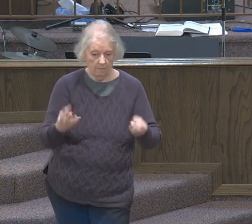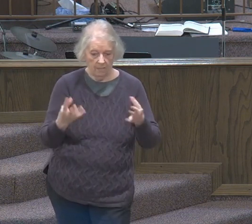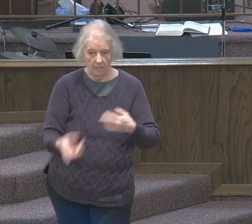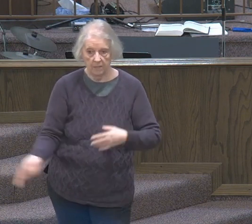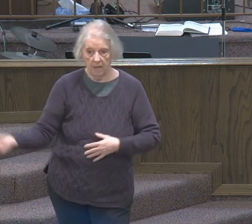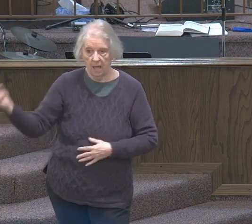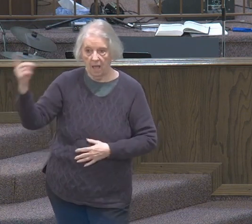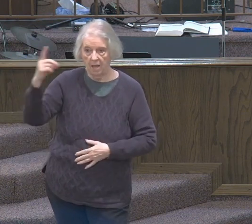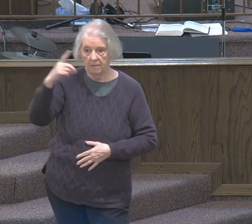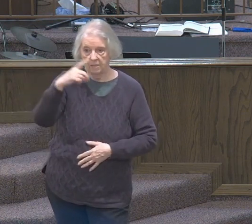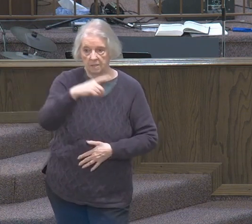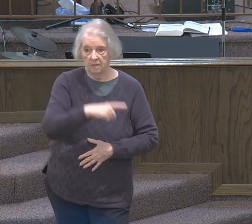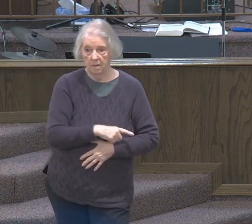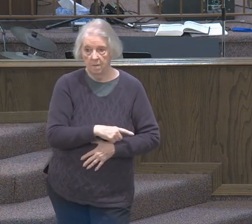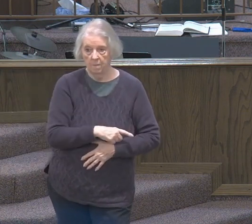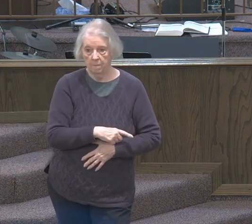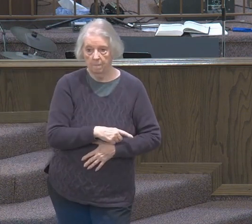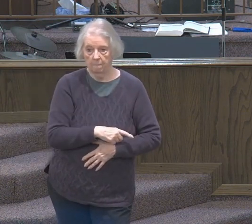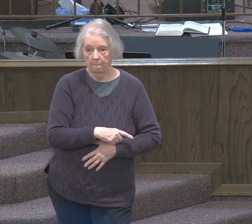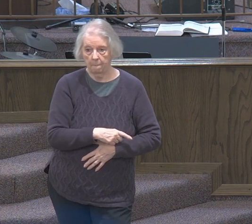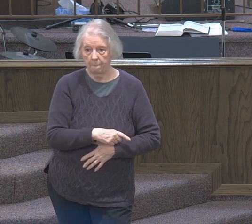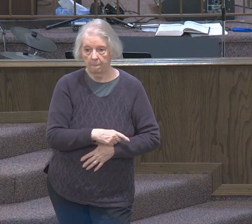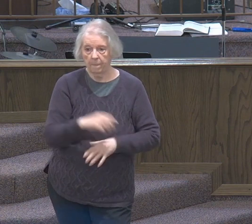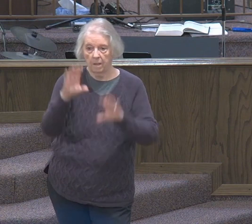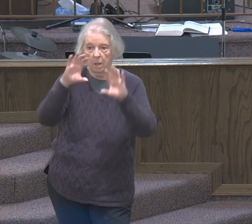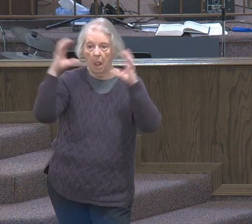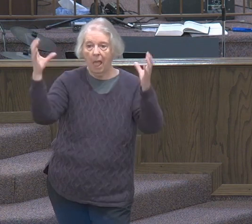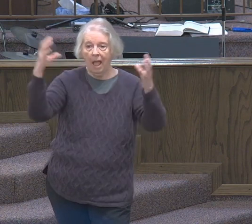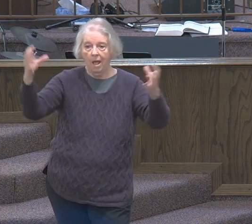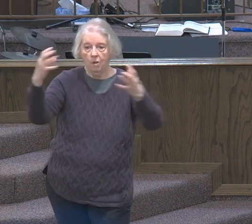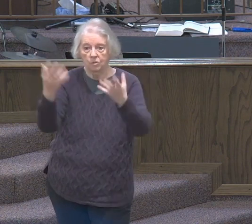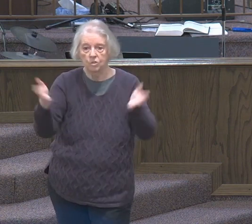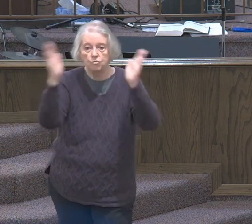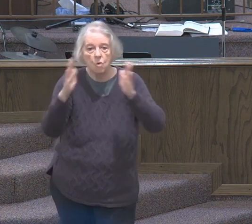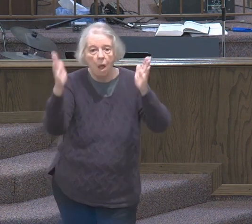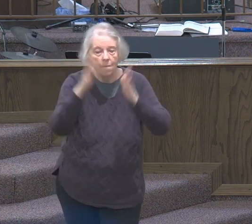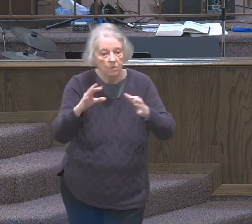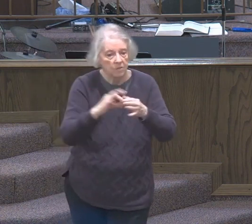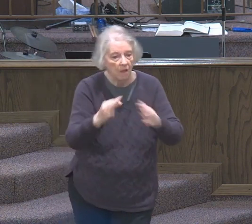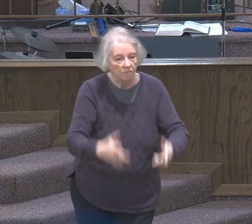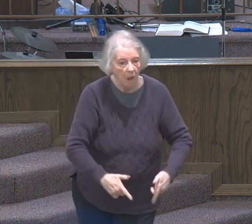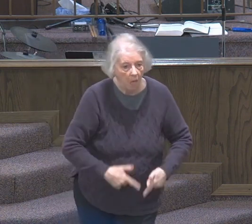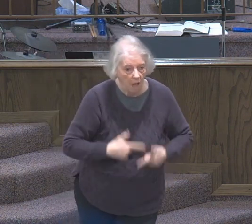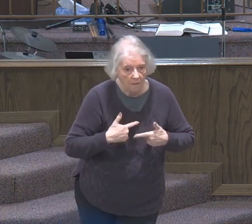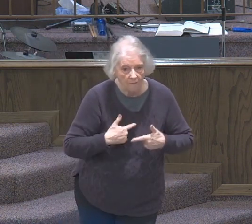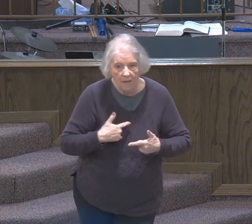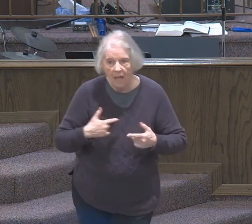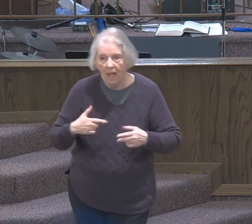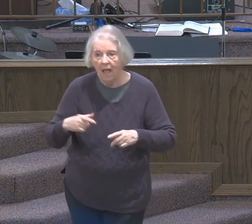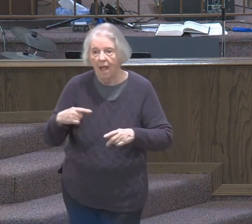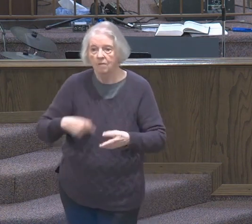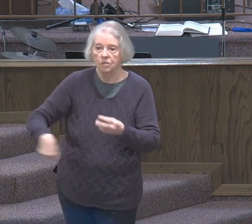just clouds, the clouds of life. When the clouds have surrounded you for